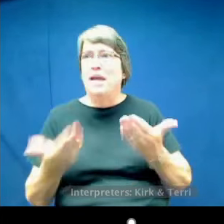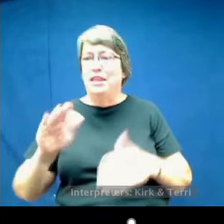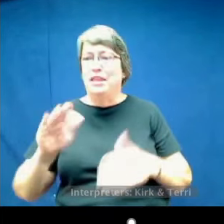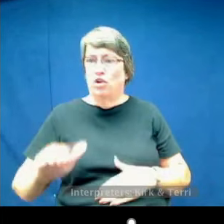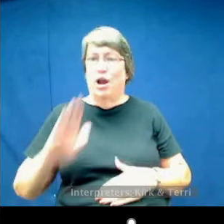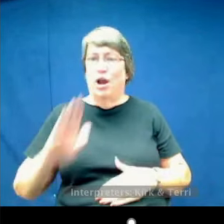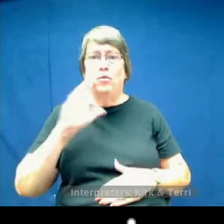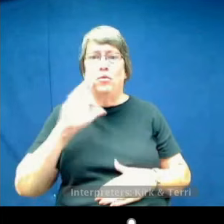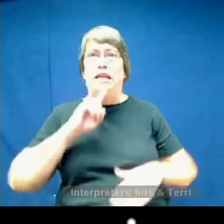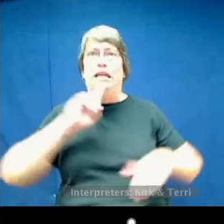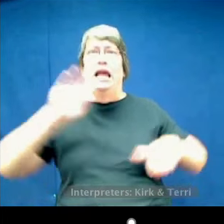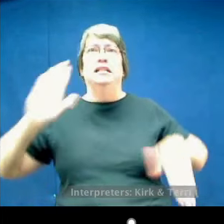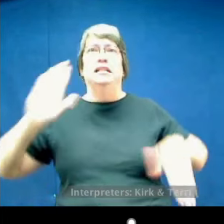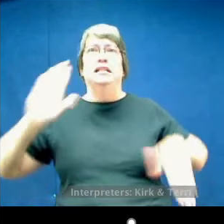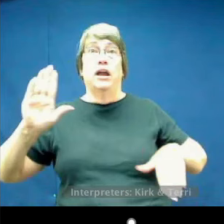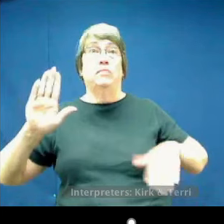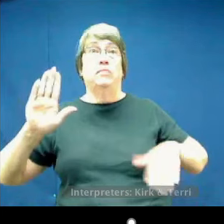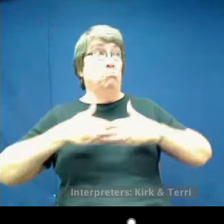age,